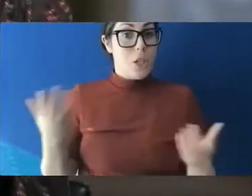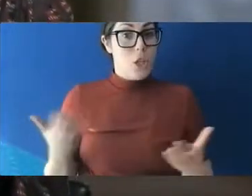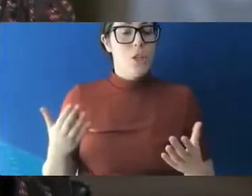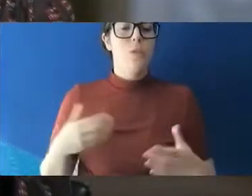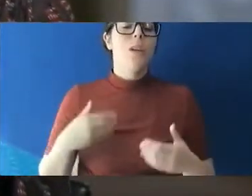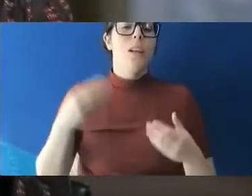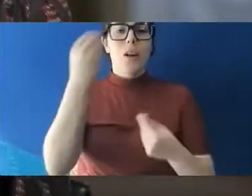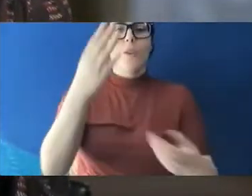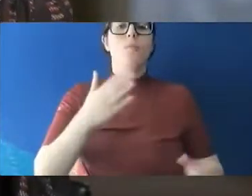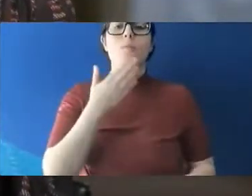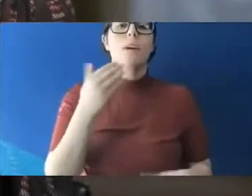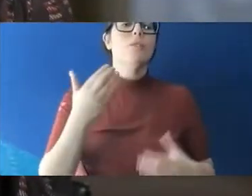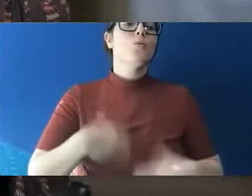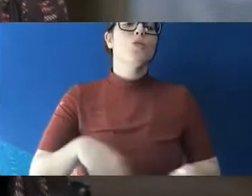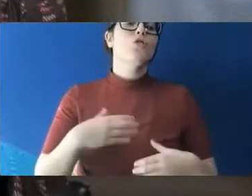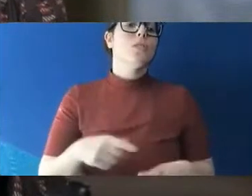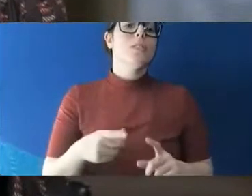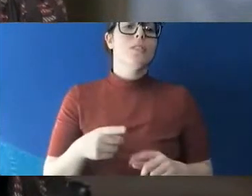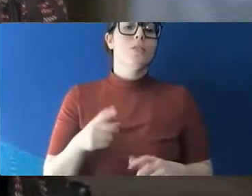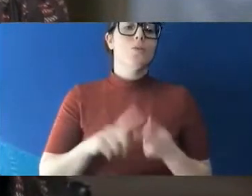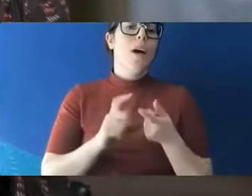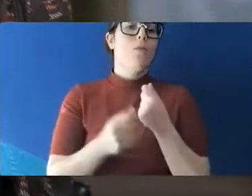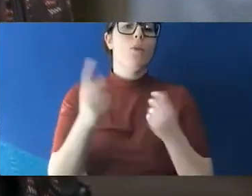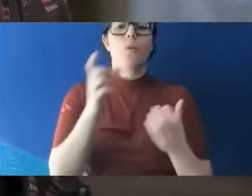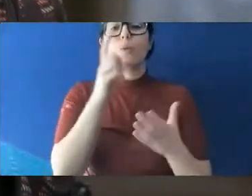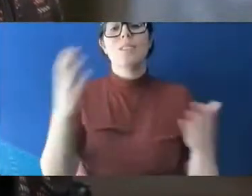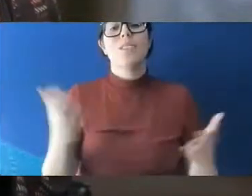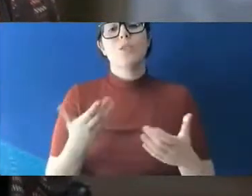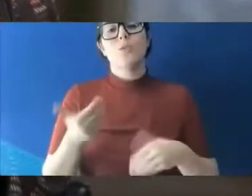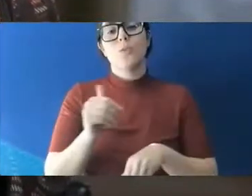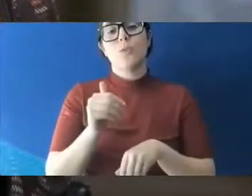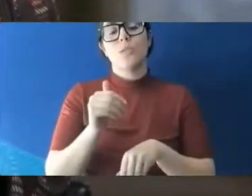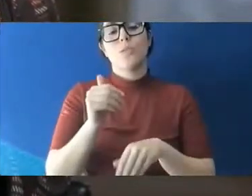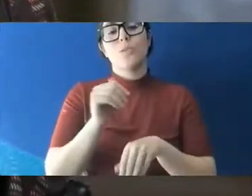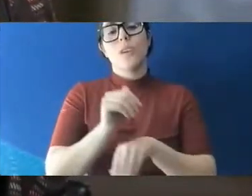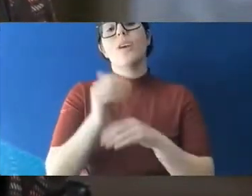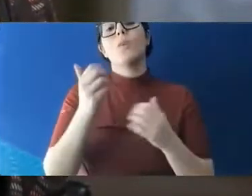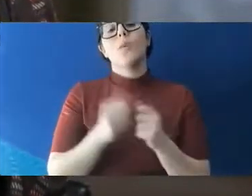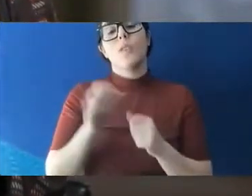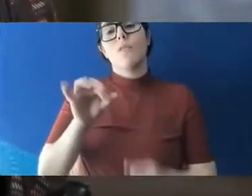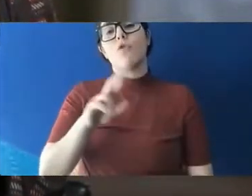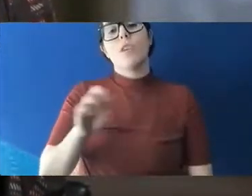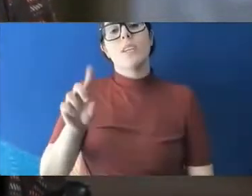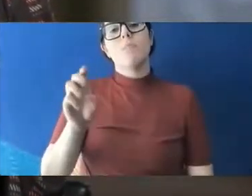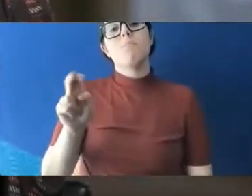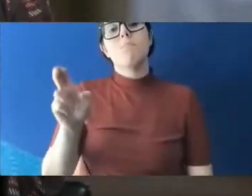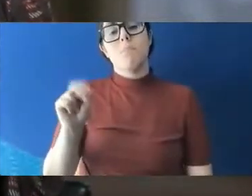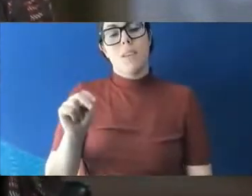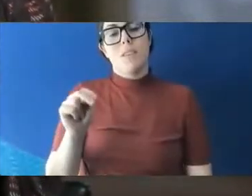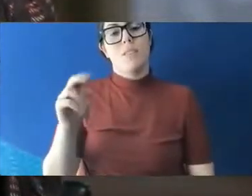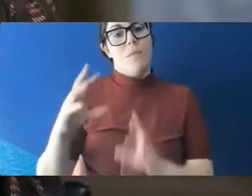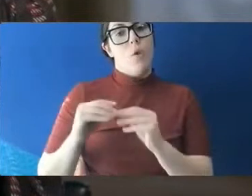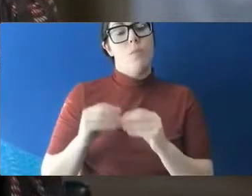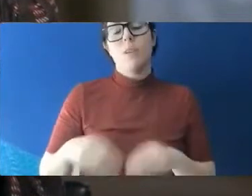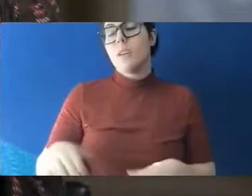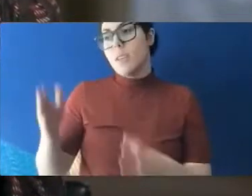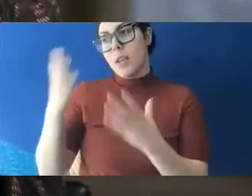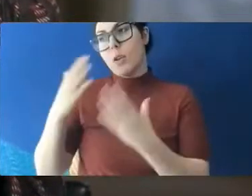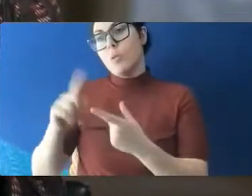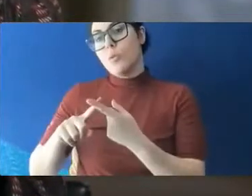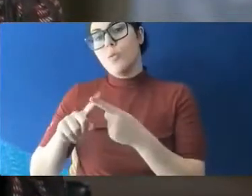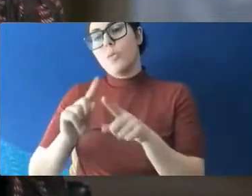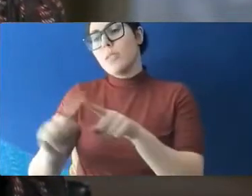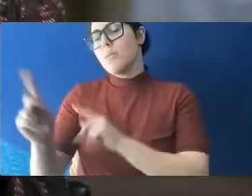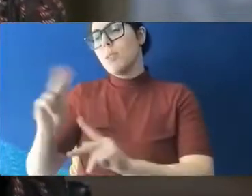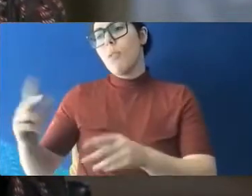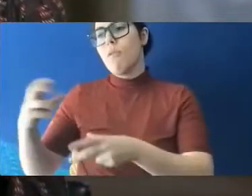to everyone at this year's Freedman's Bank Forum. And I particularly want to commend Vice President Harris, Secretary Yellen, and